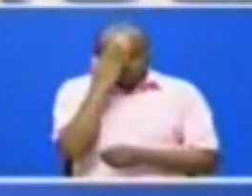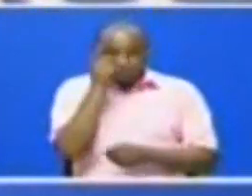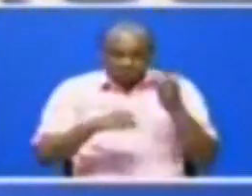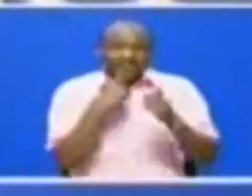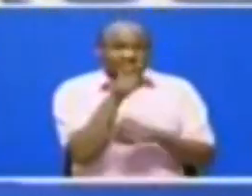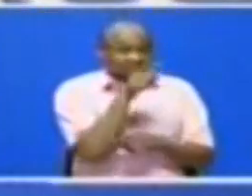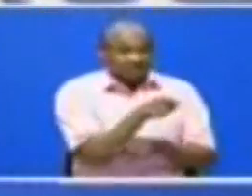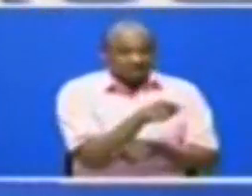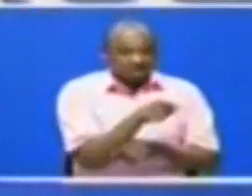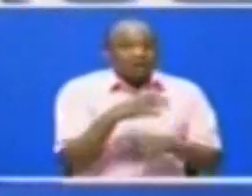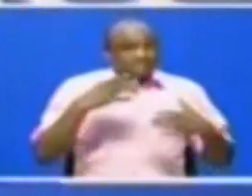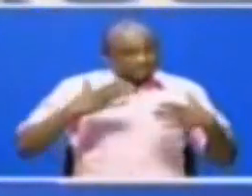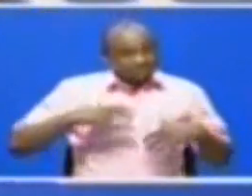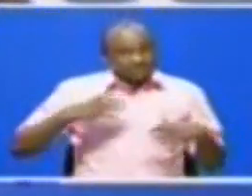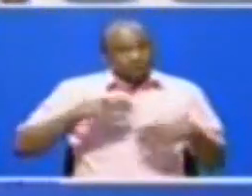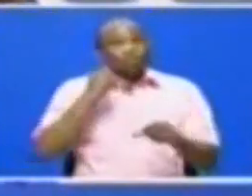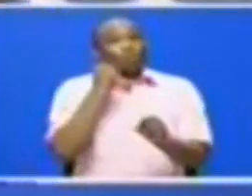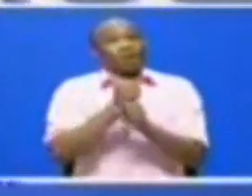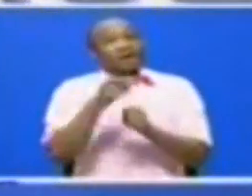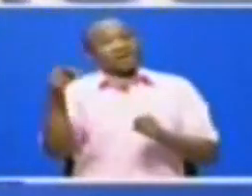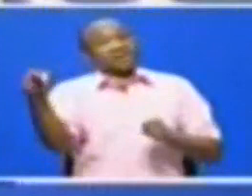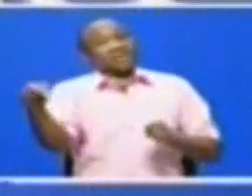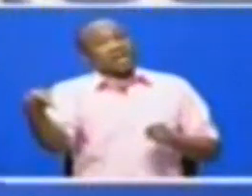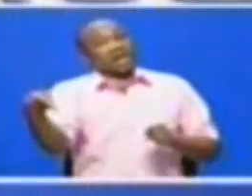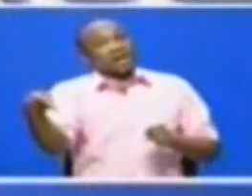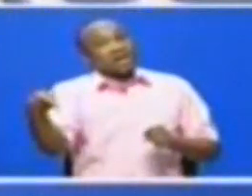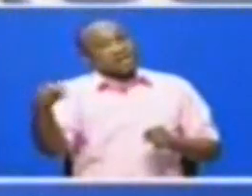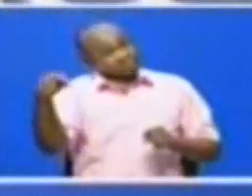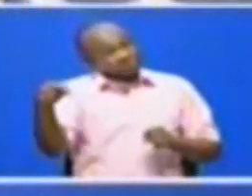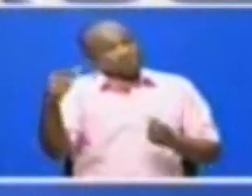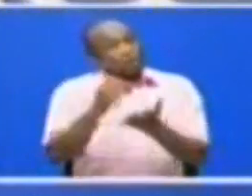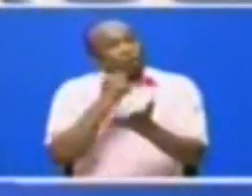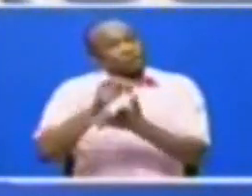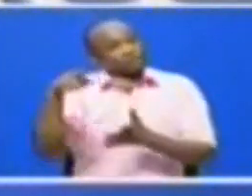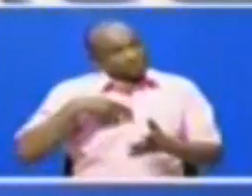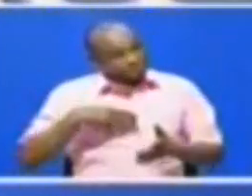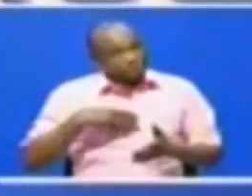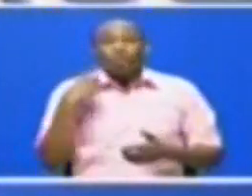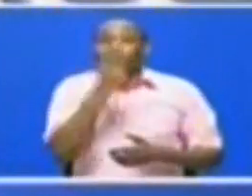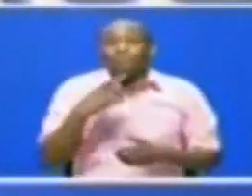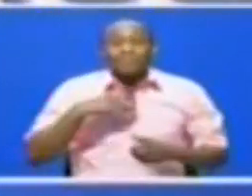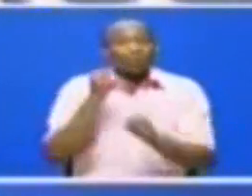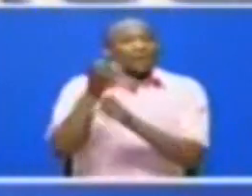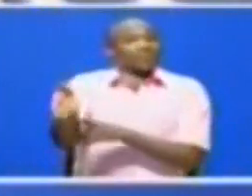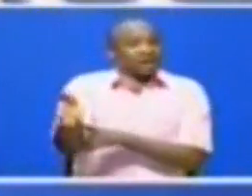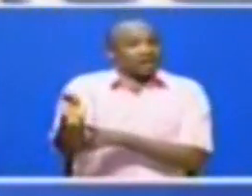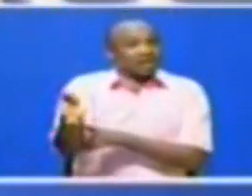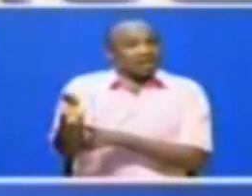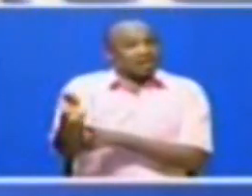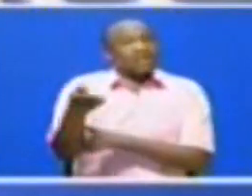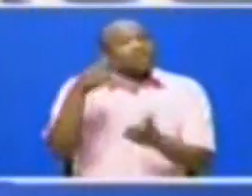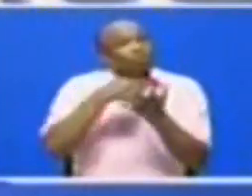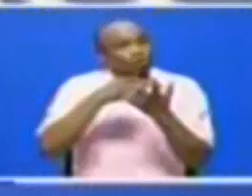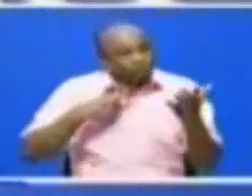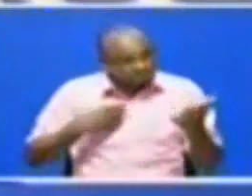saying is that the people who took us where we are are the secretariat. And who is the secretariat? The secretariat consists